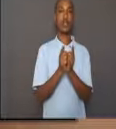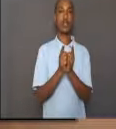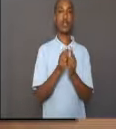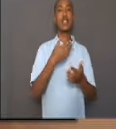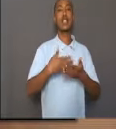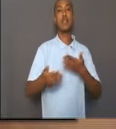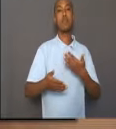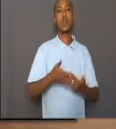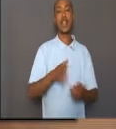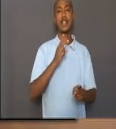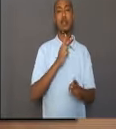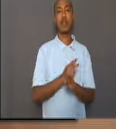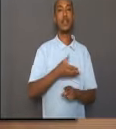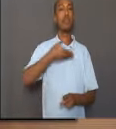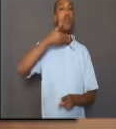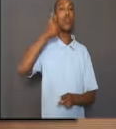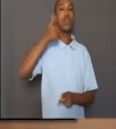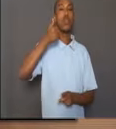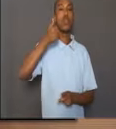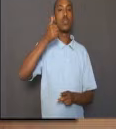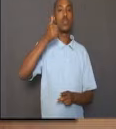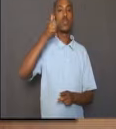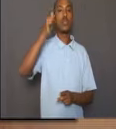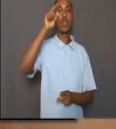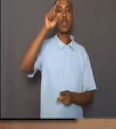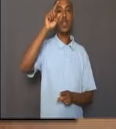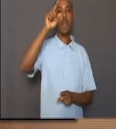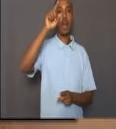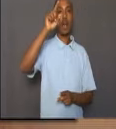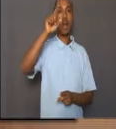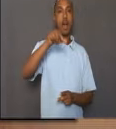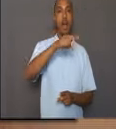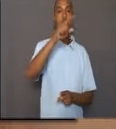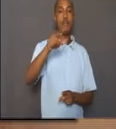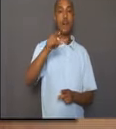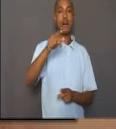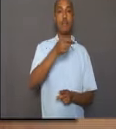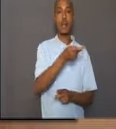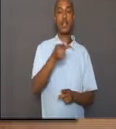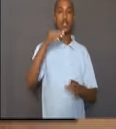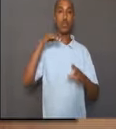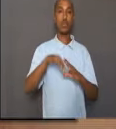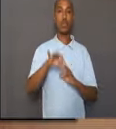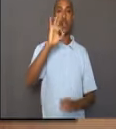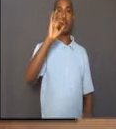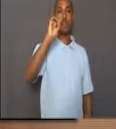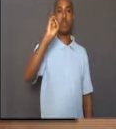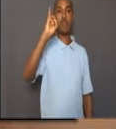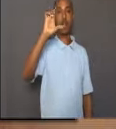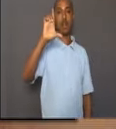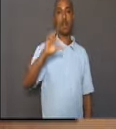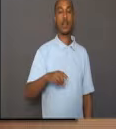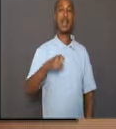simply expected most of the alpha particles to pass through the foil.